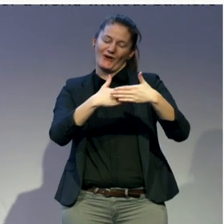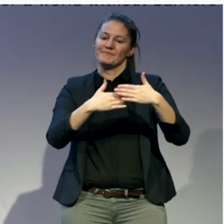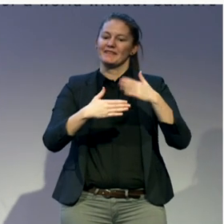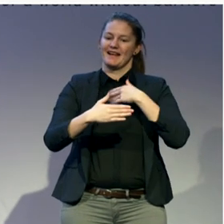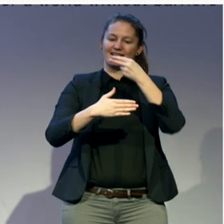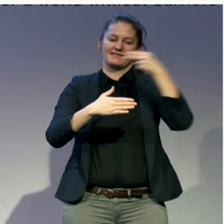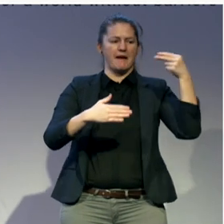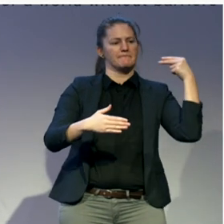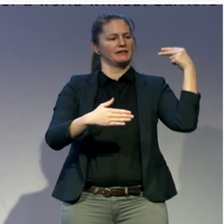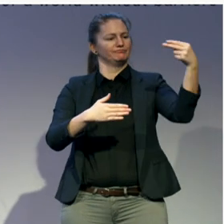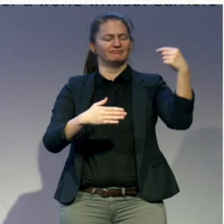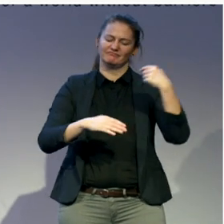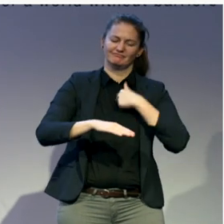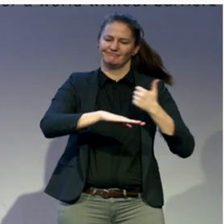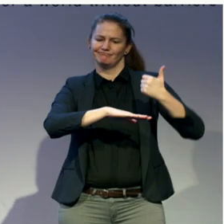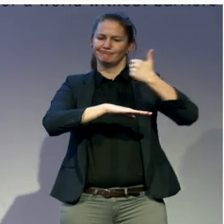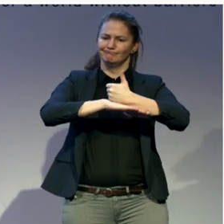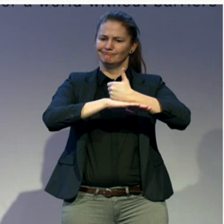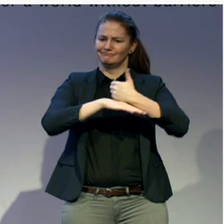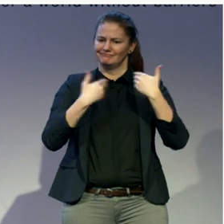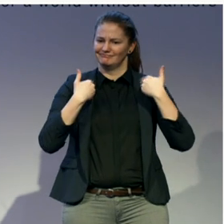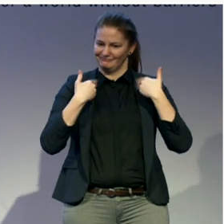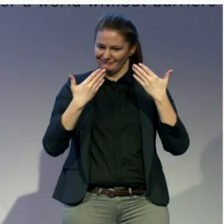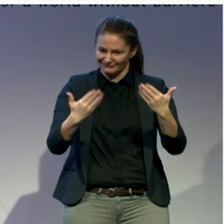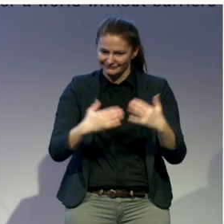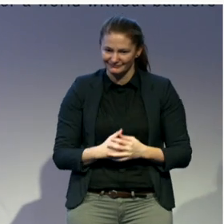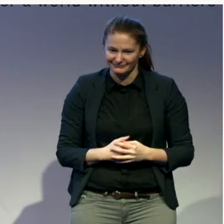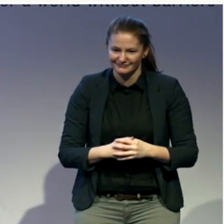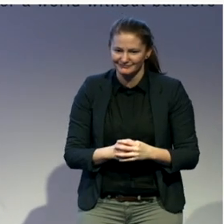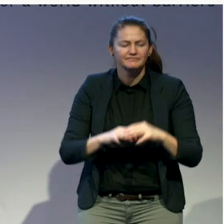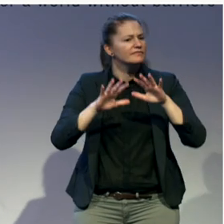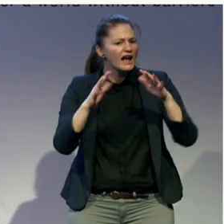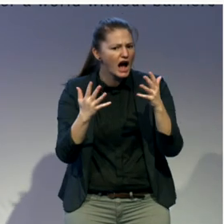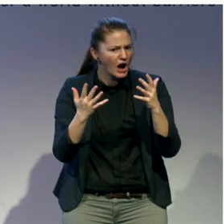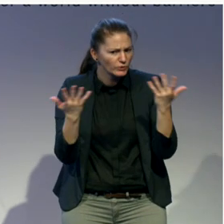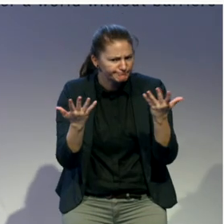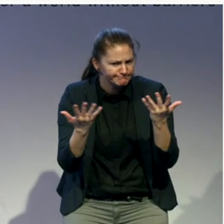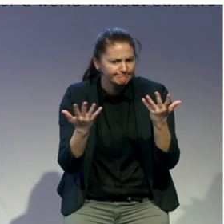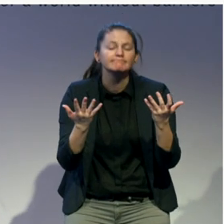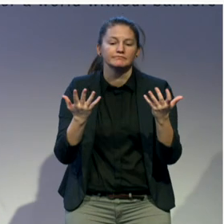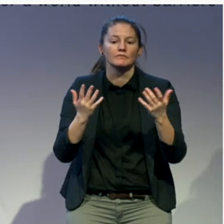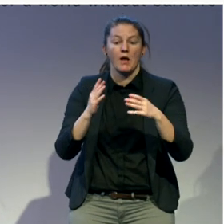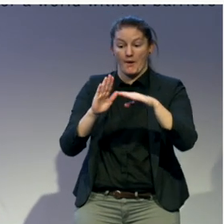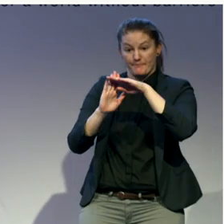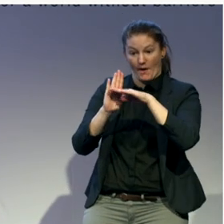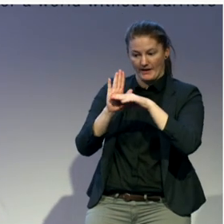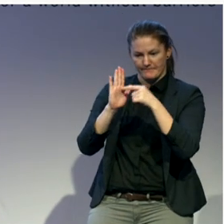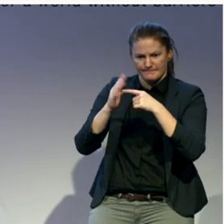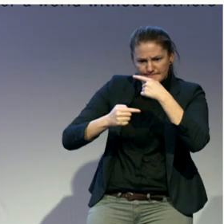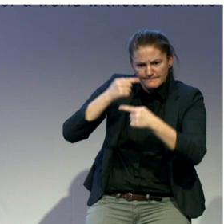You did that by implementing a program where you teach women with disabilities to become